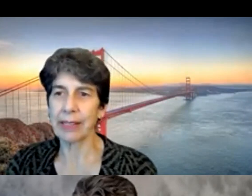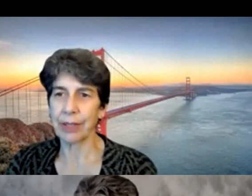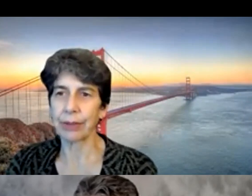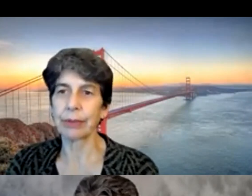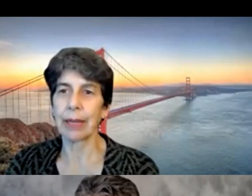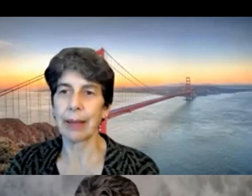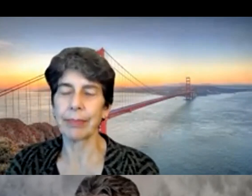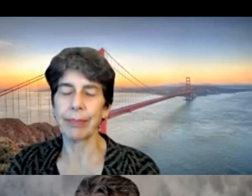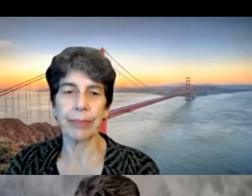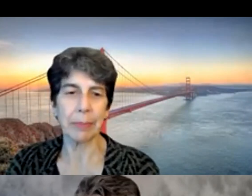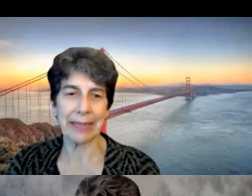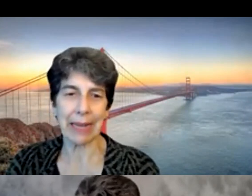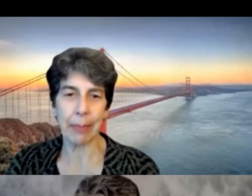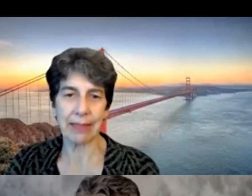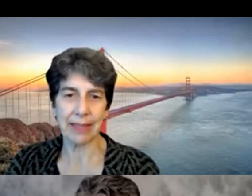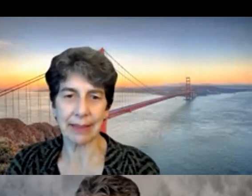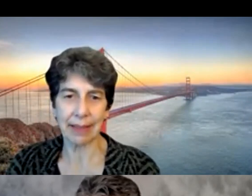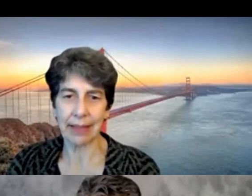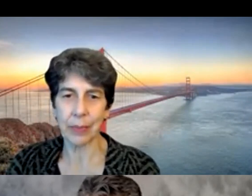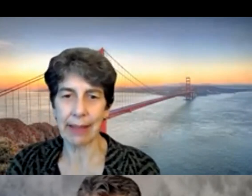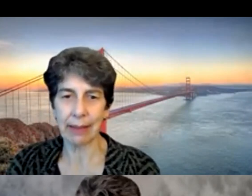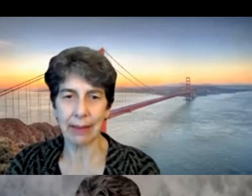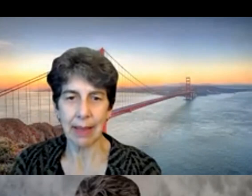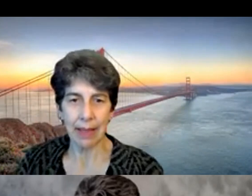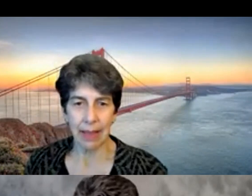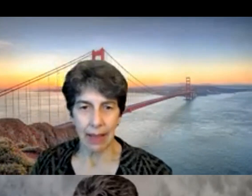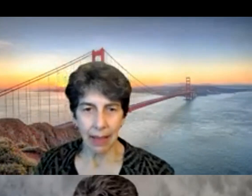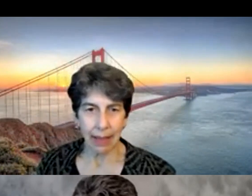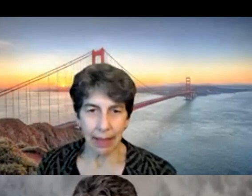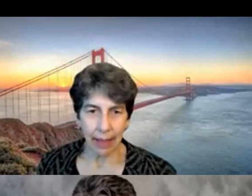a place to submit comments as well.